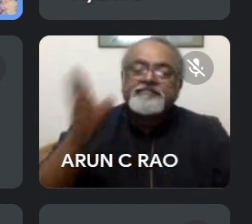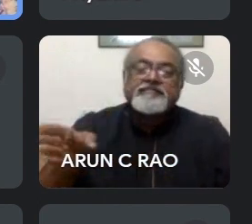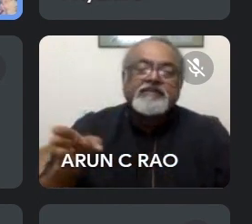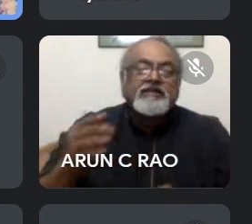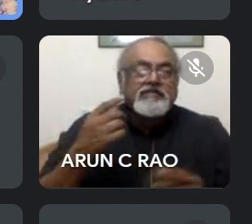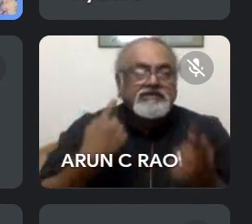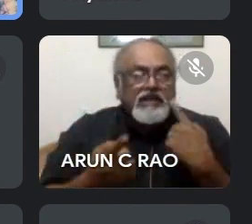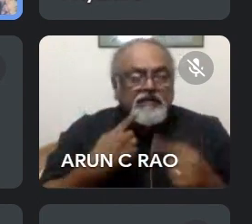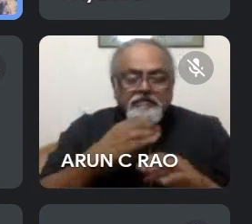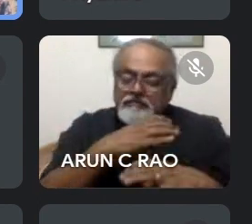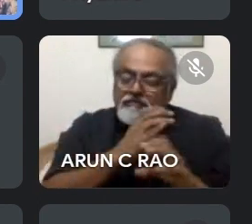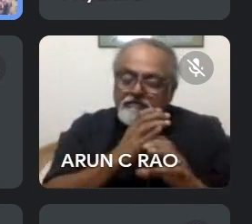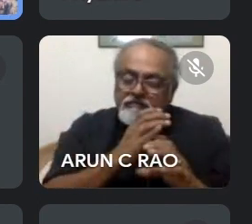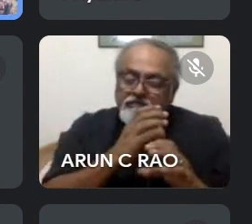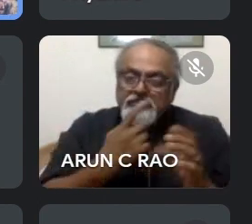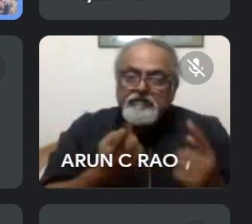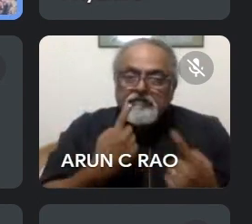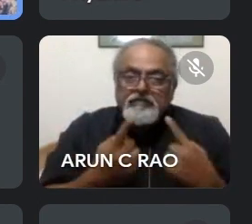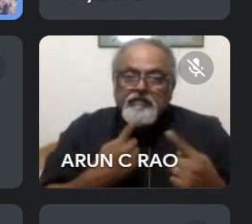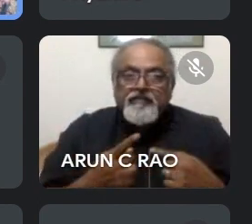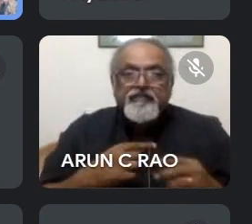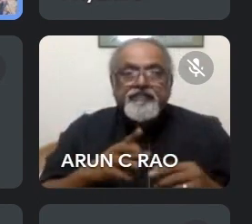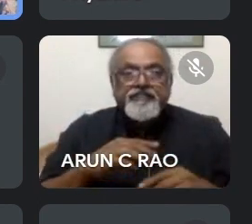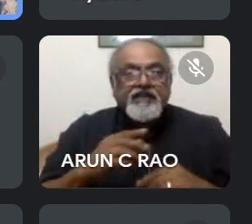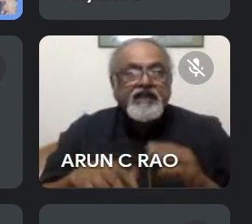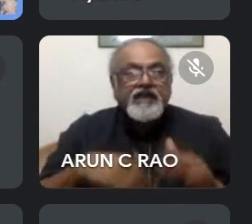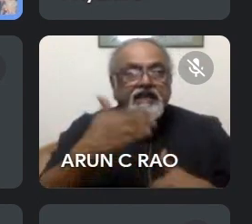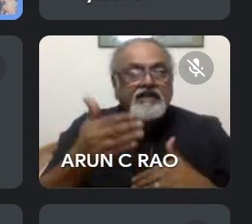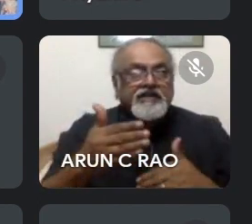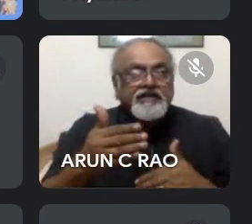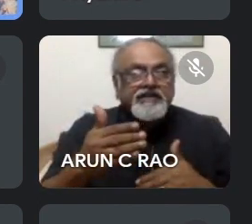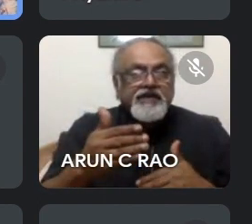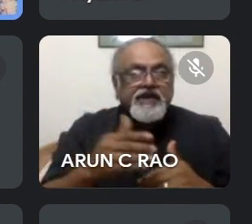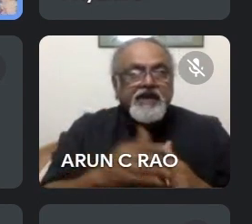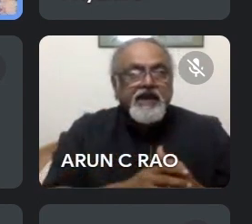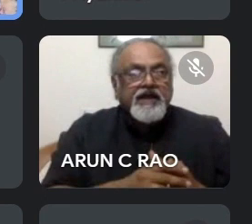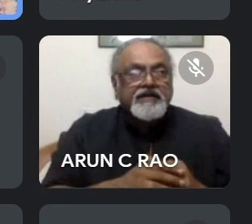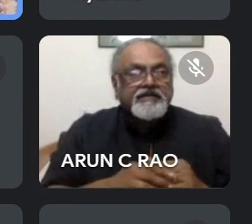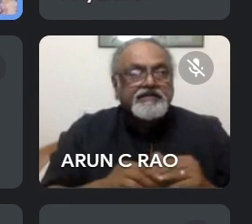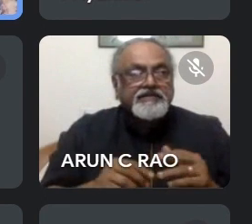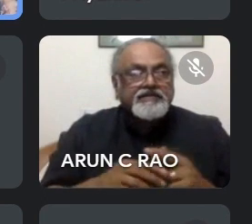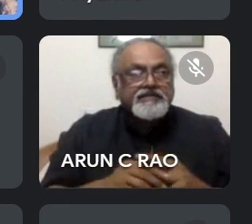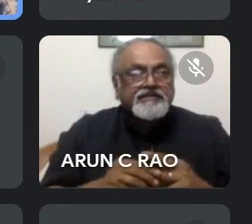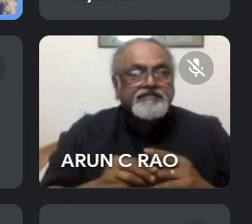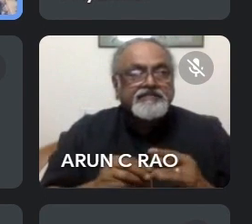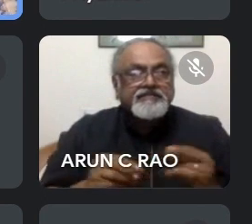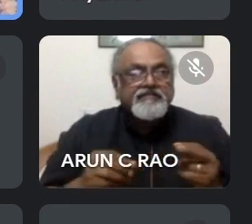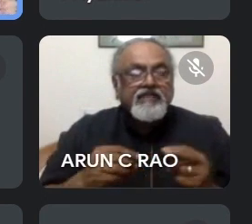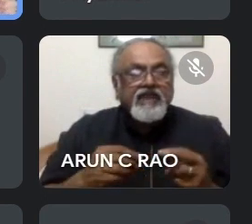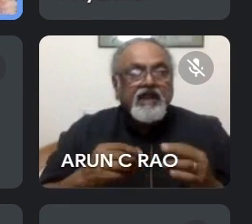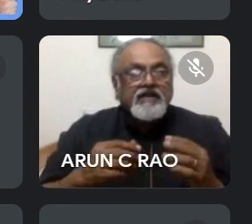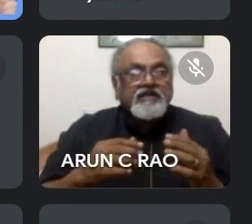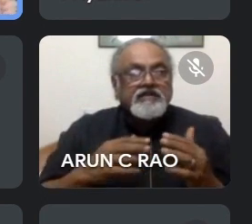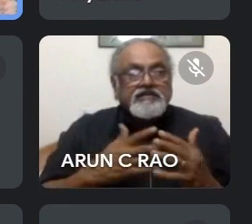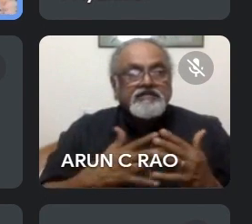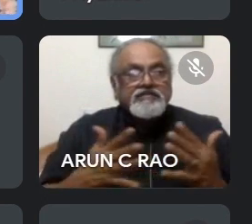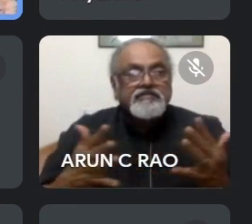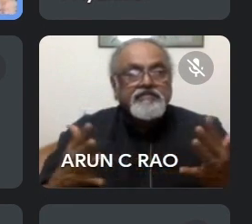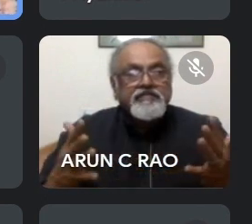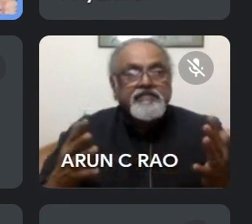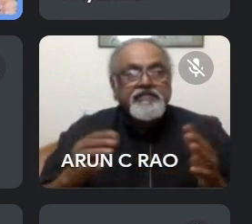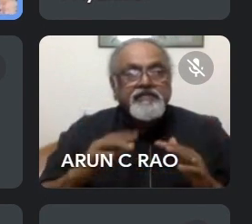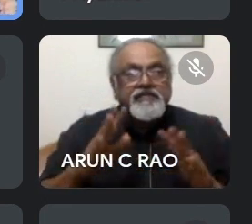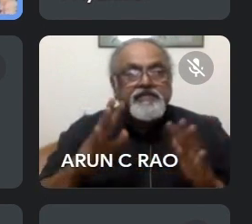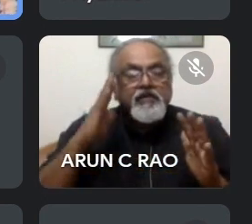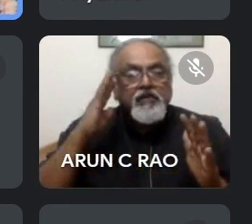like Chetan, can you please go to the next slide? Like I have like yeah, thank you. Yeah, so like I didn't really know I was